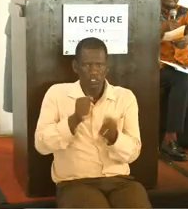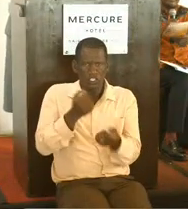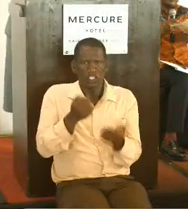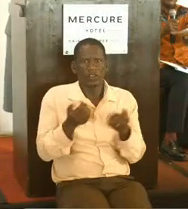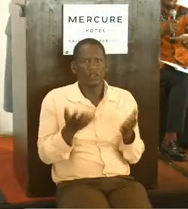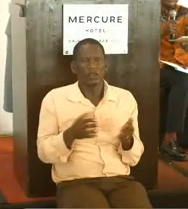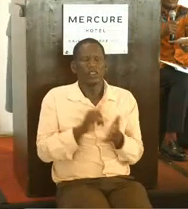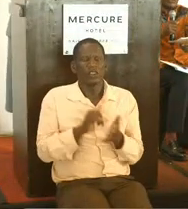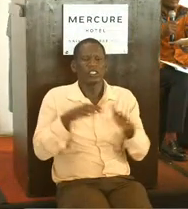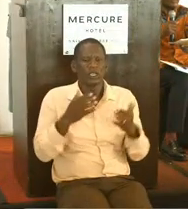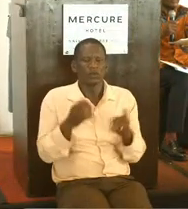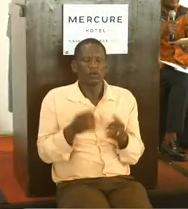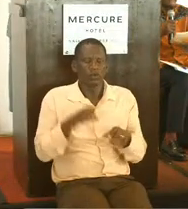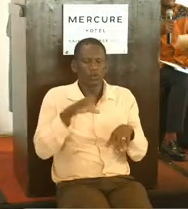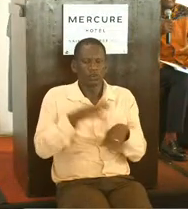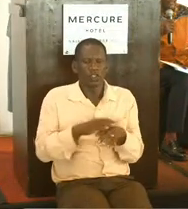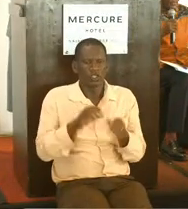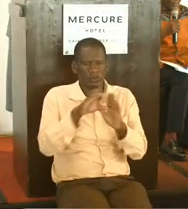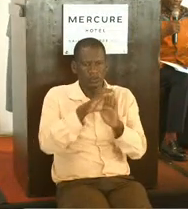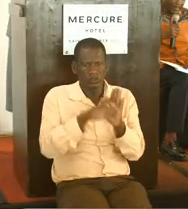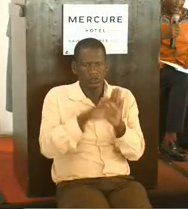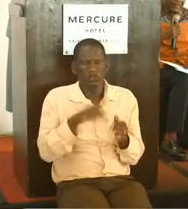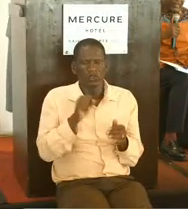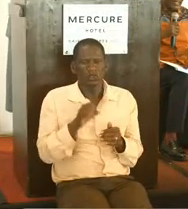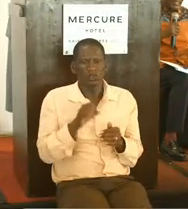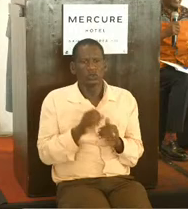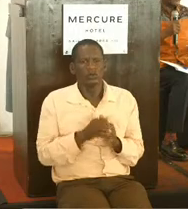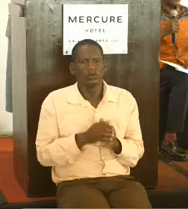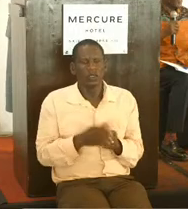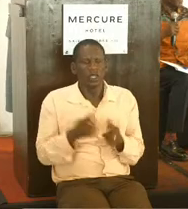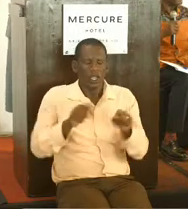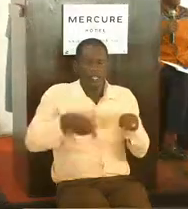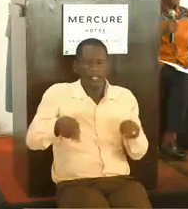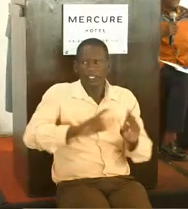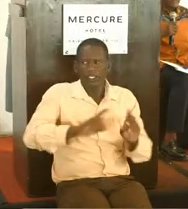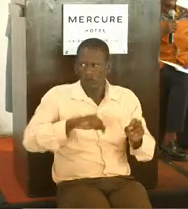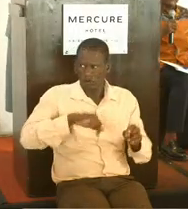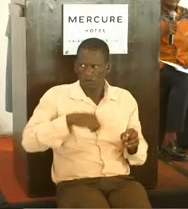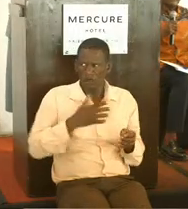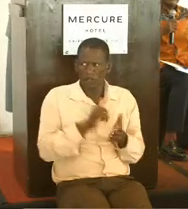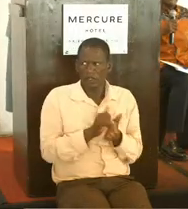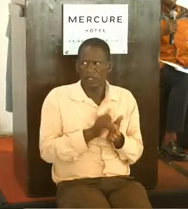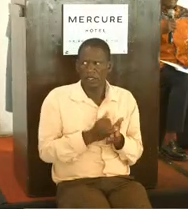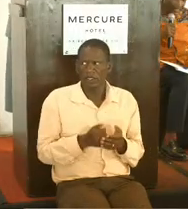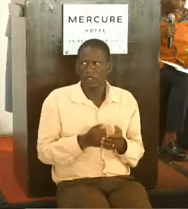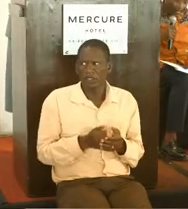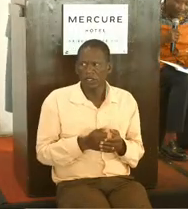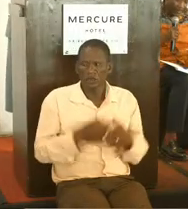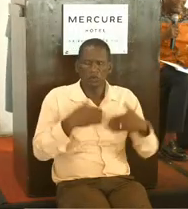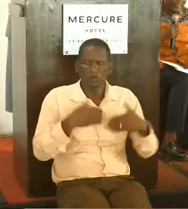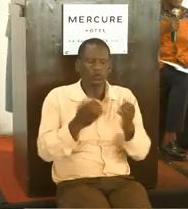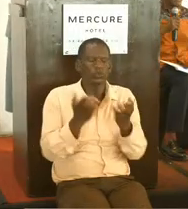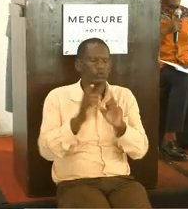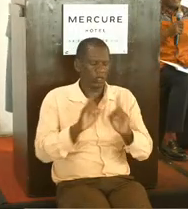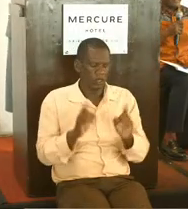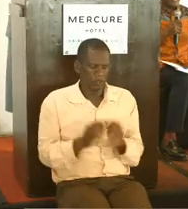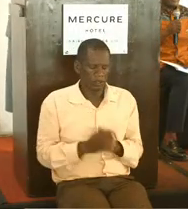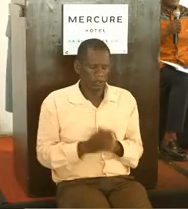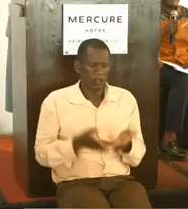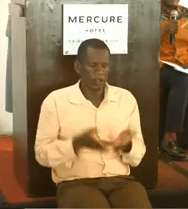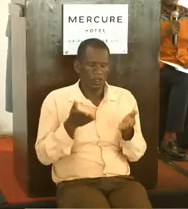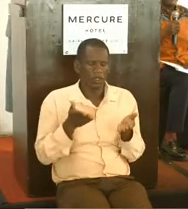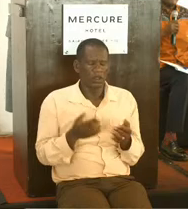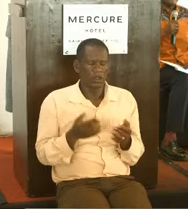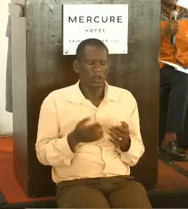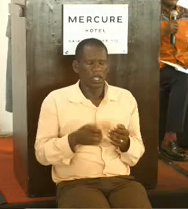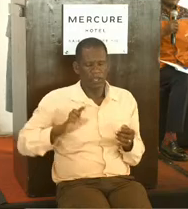that's how we got the Constitution so um let us not feel oh oh yeah there's